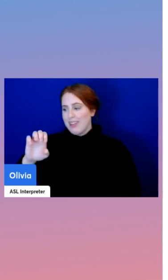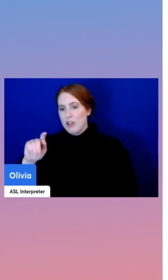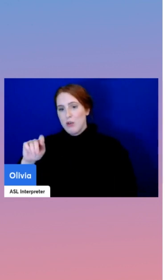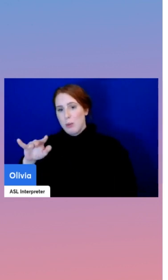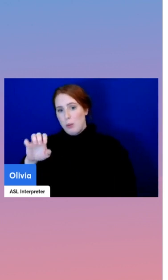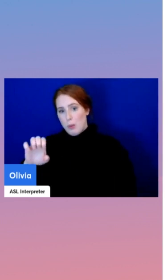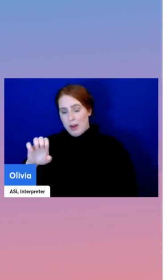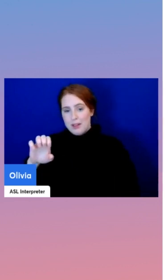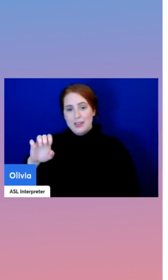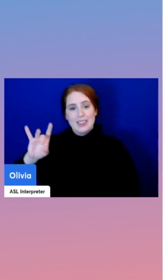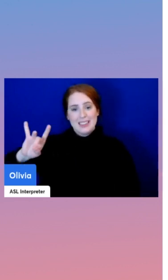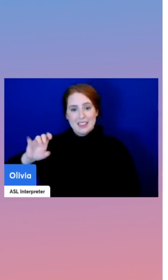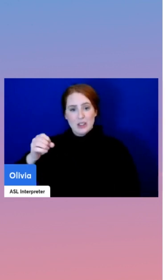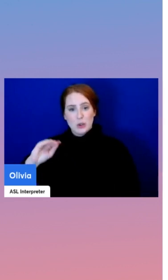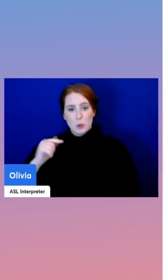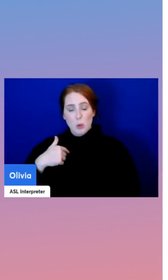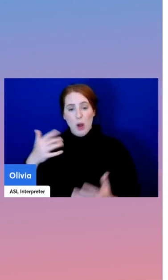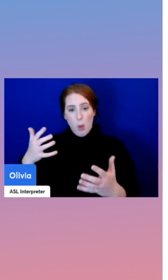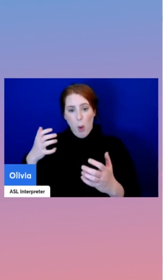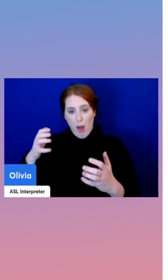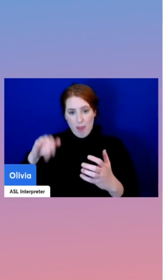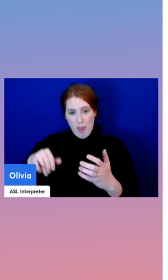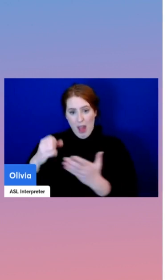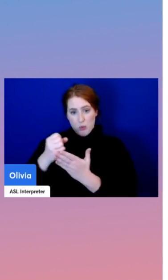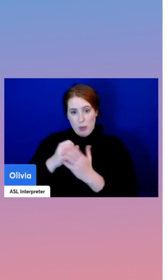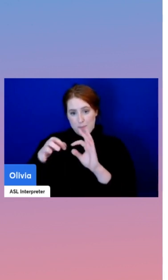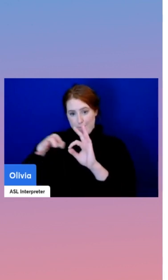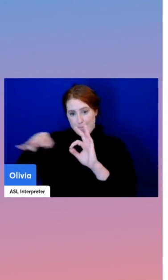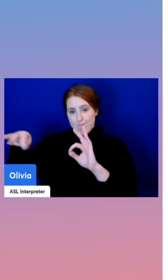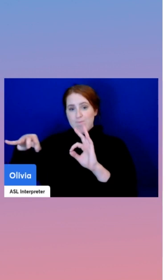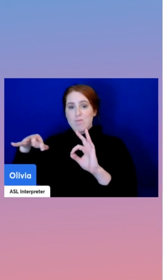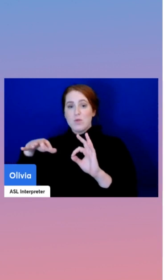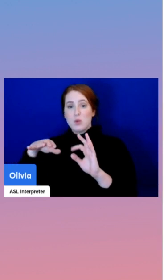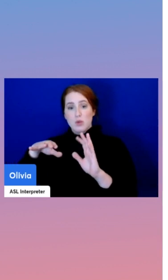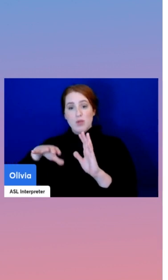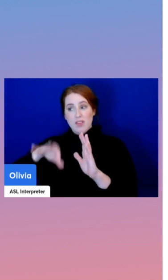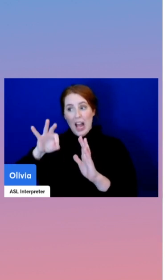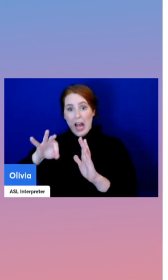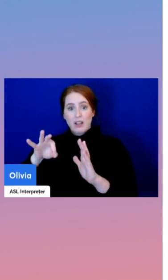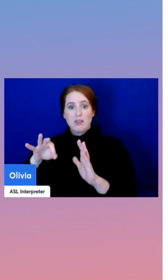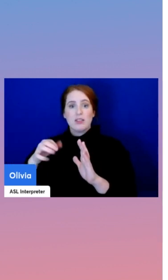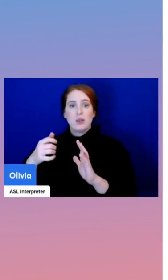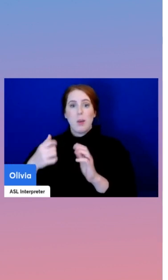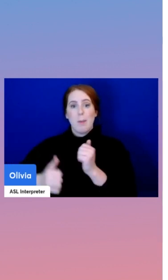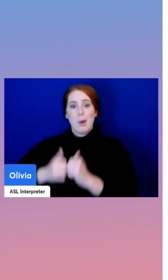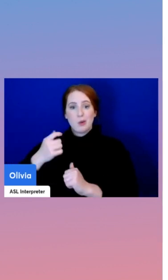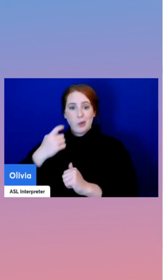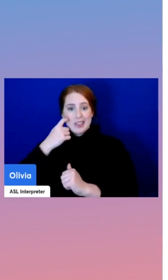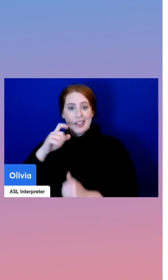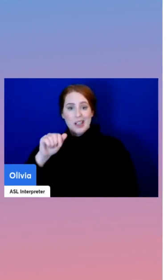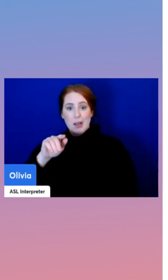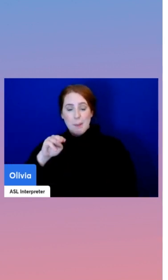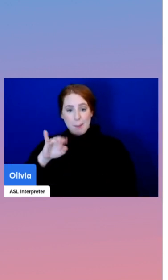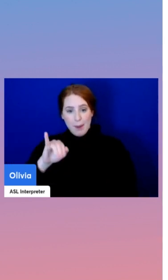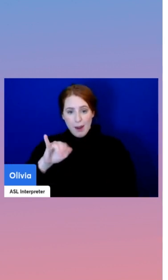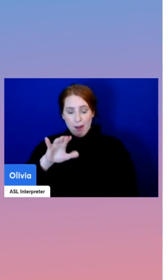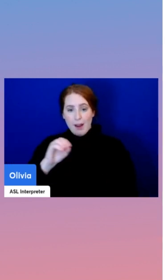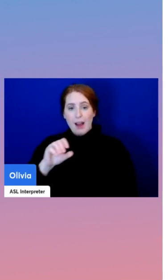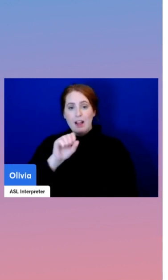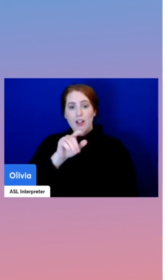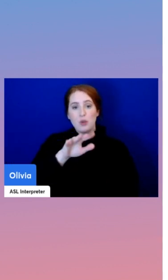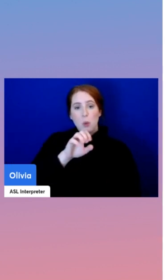search string to Packer for it to find the latest AMI. And here in source AMI owners, I